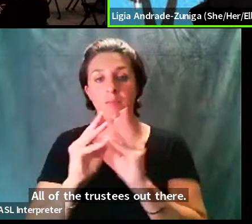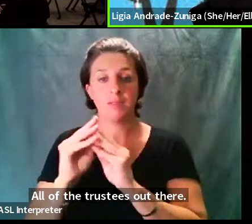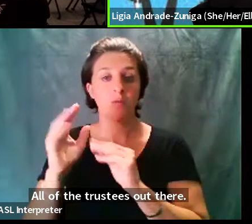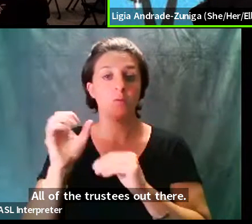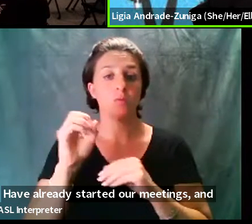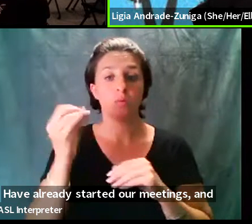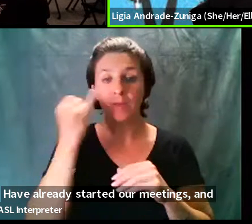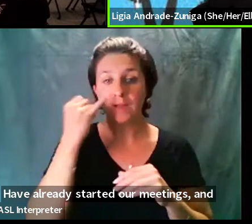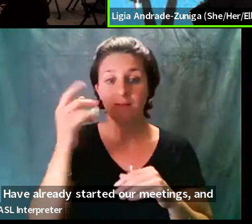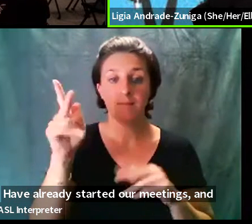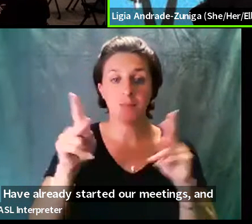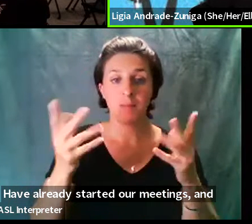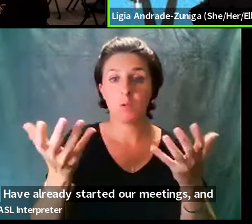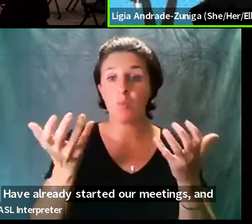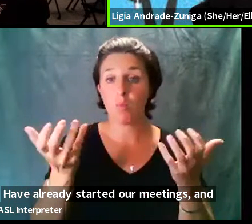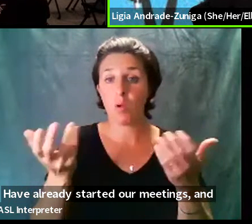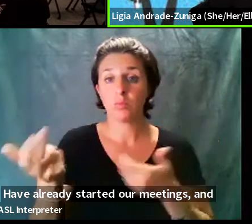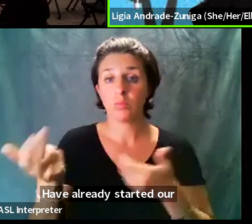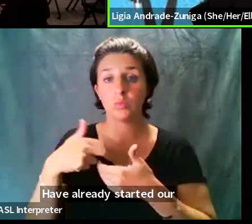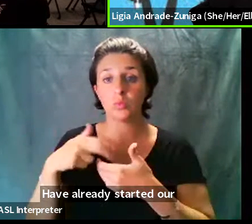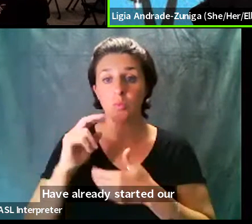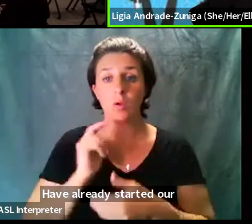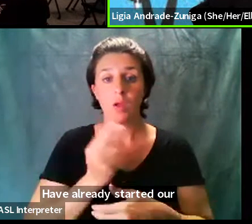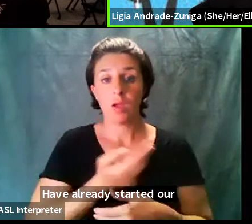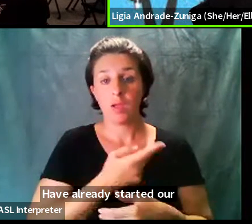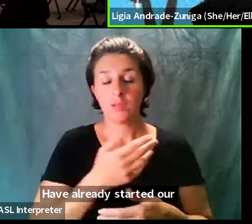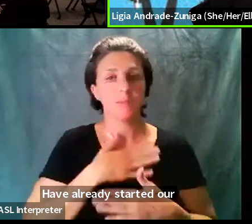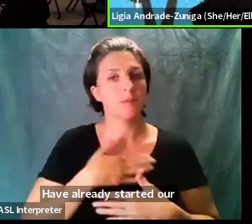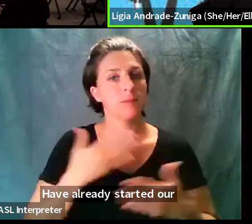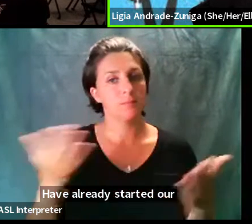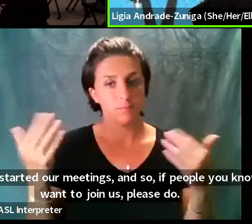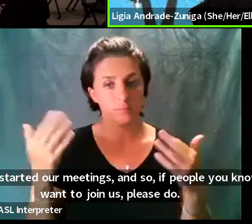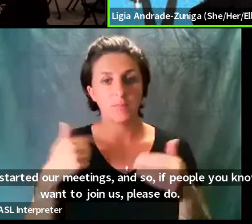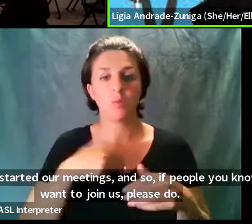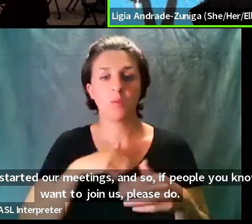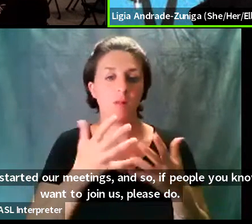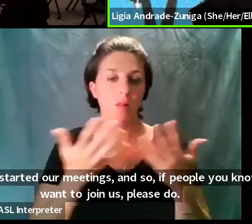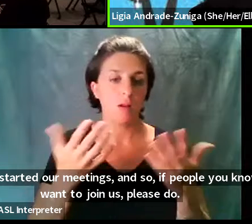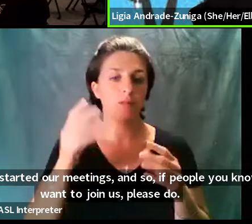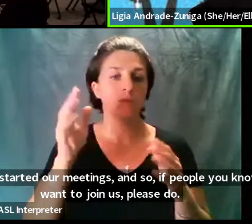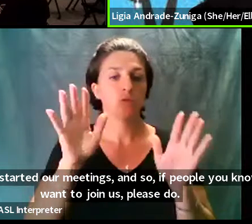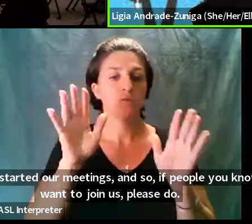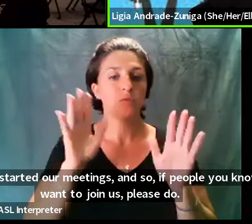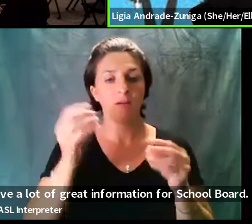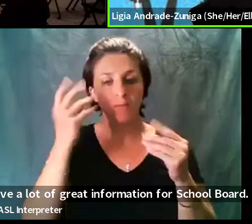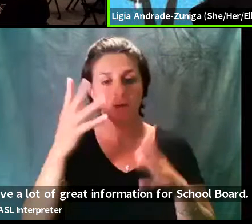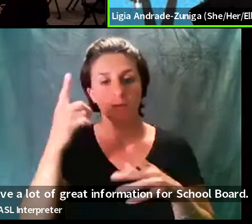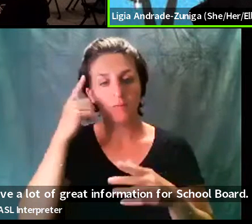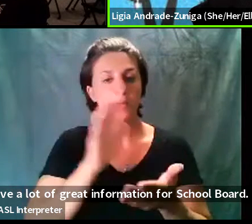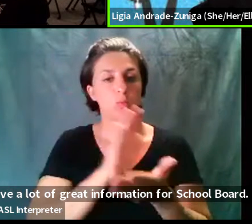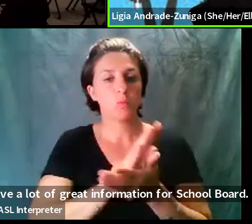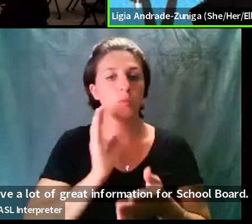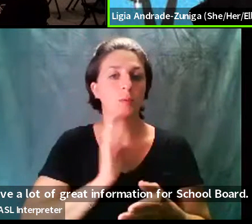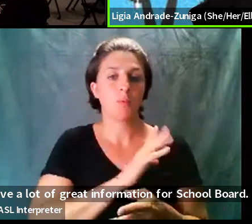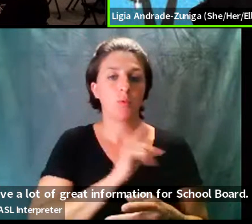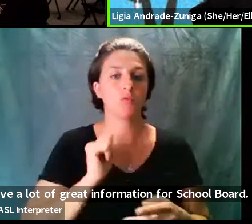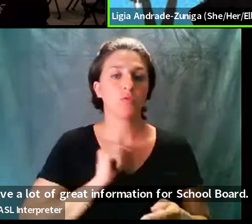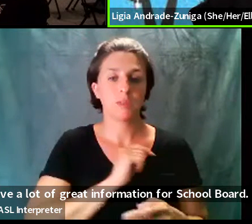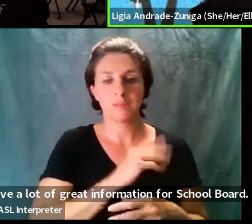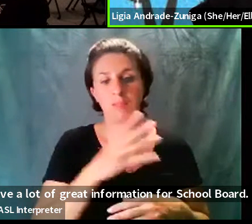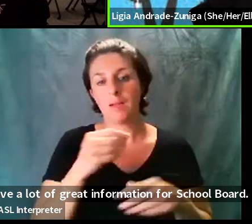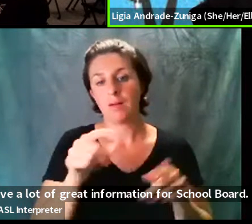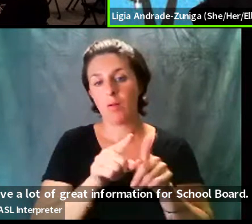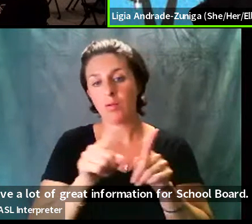to join us, please do. We have a lot of great information for school board trustees, and then also just for the community, for